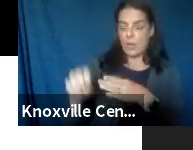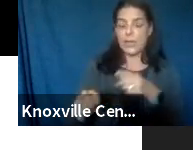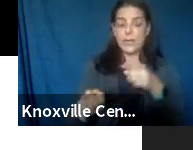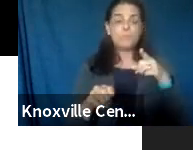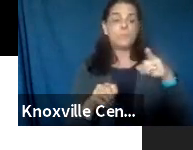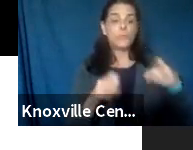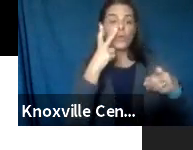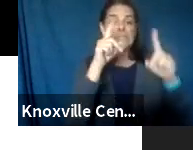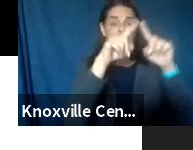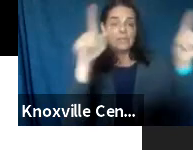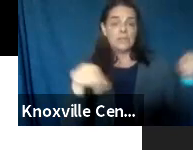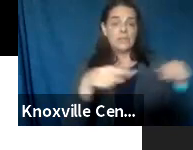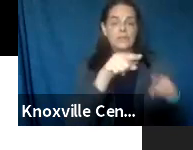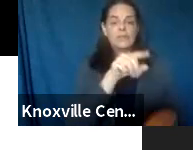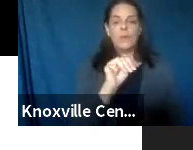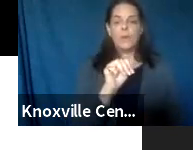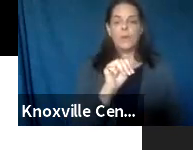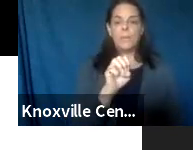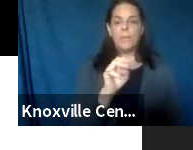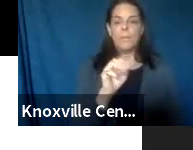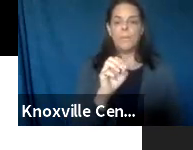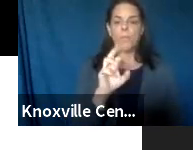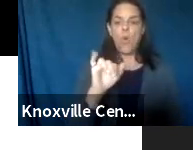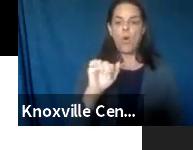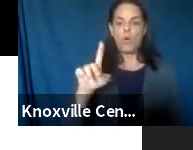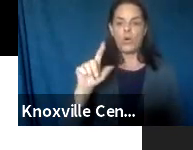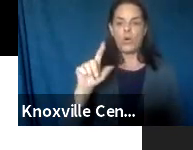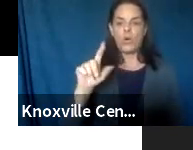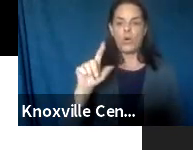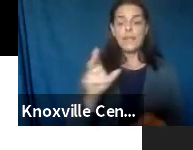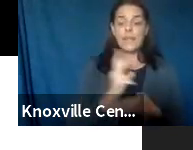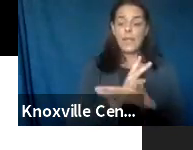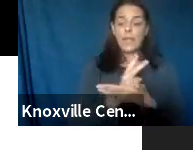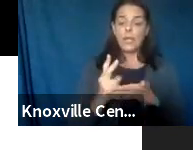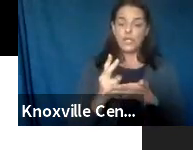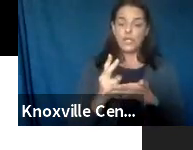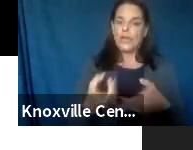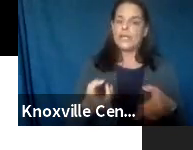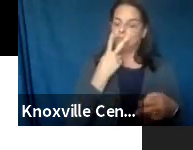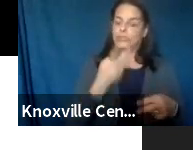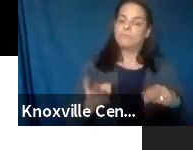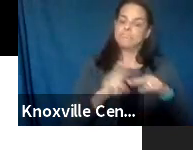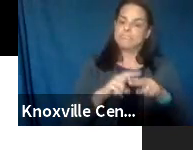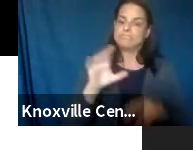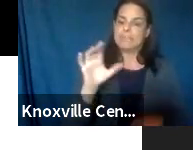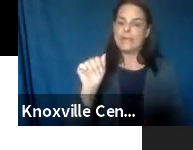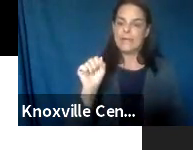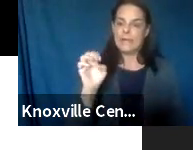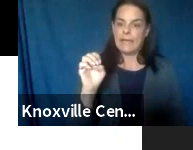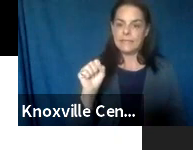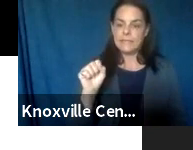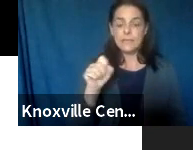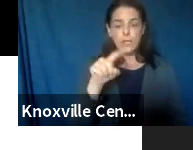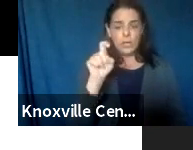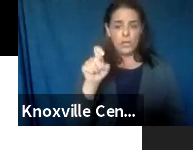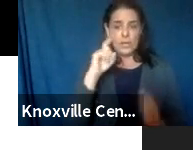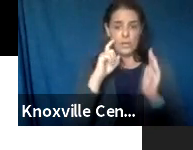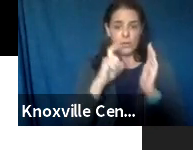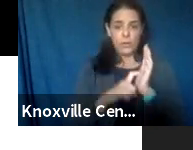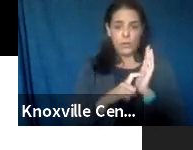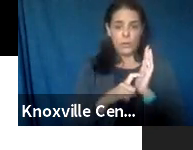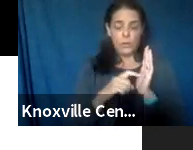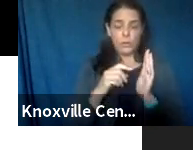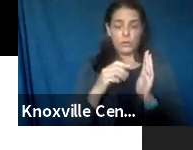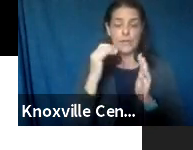And you'll see that 2-week incubation period, we saw increases in cases. And what you need to make note of is the